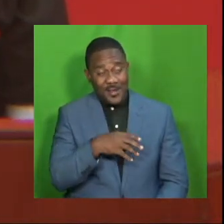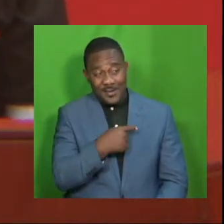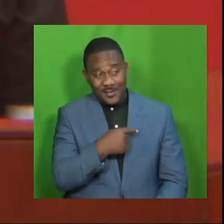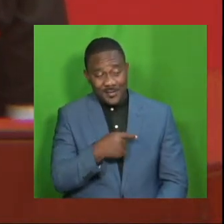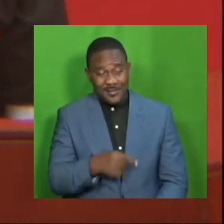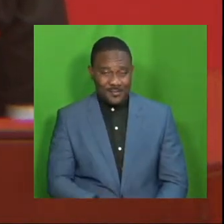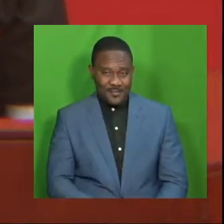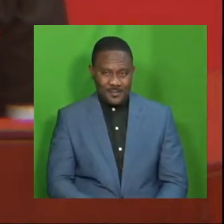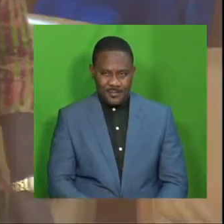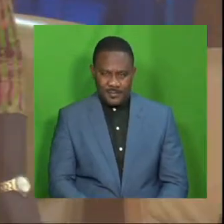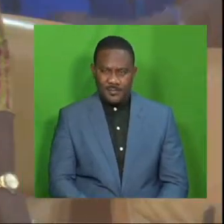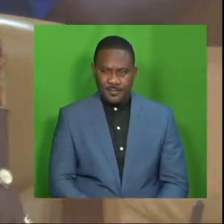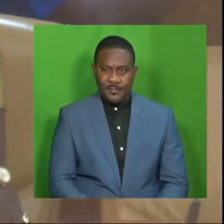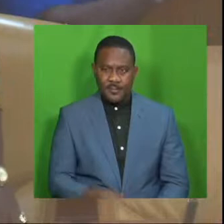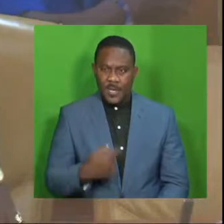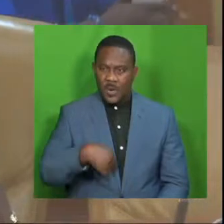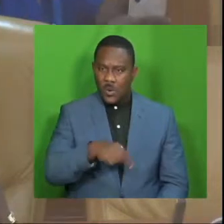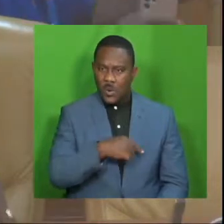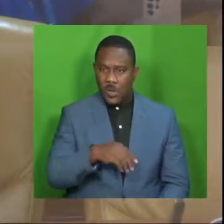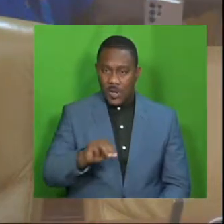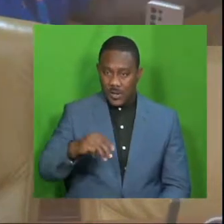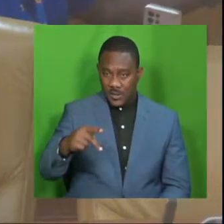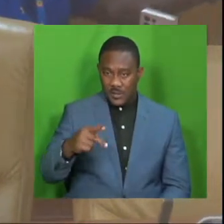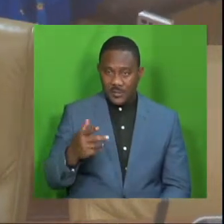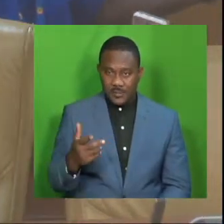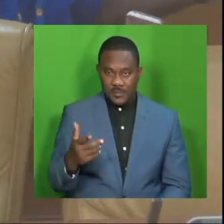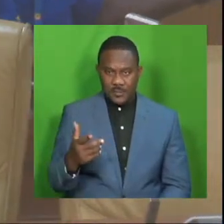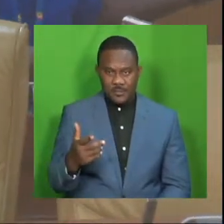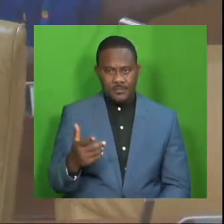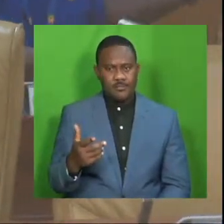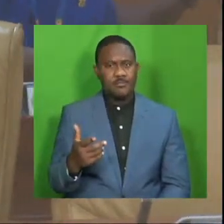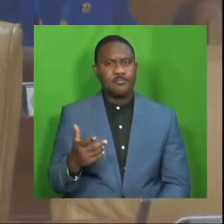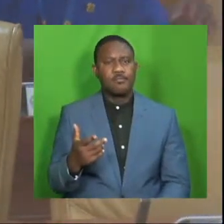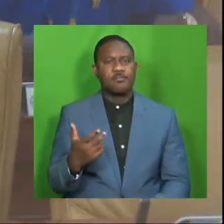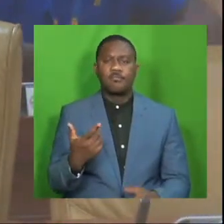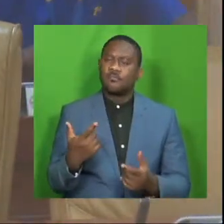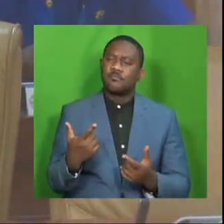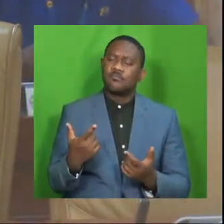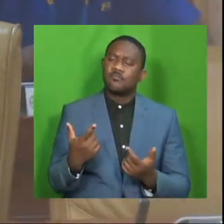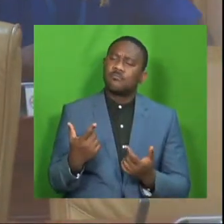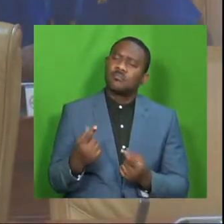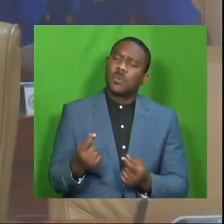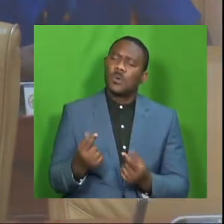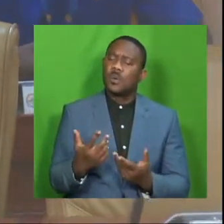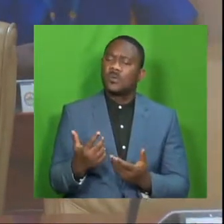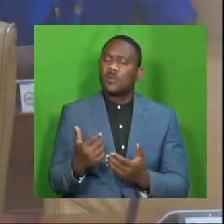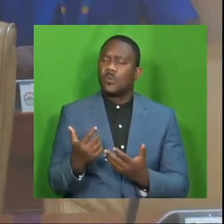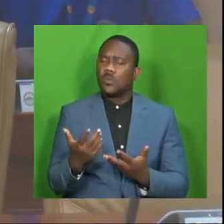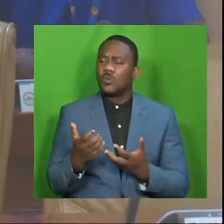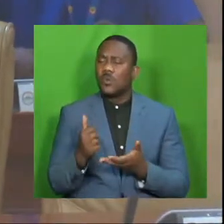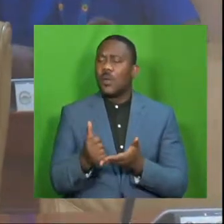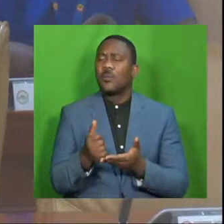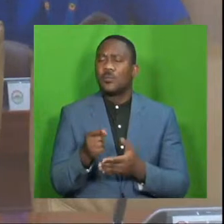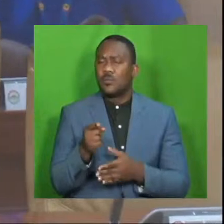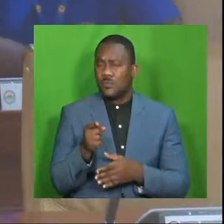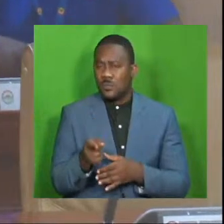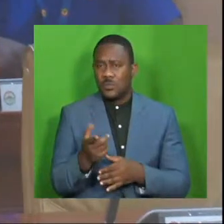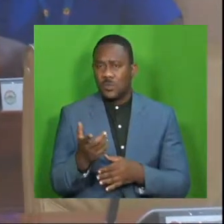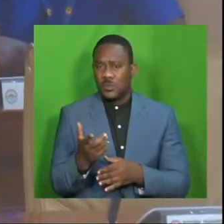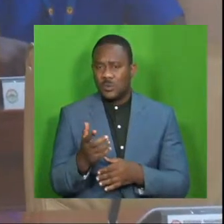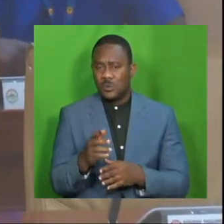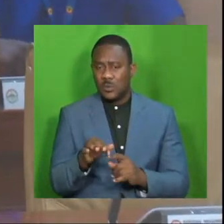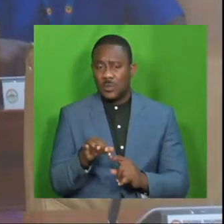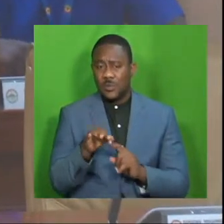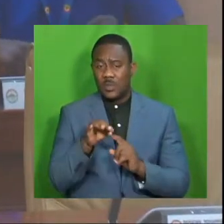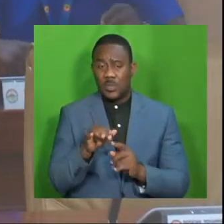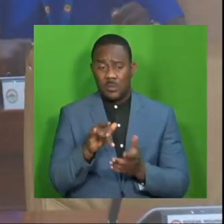we as members of Parliament do to assist you, especially with regards to the chemicals that are used for